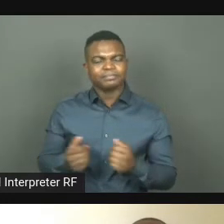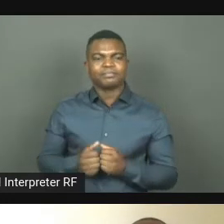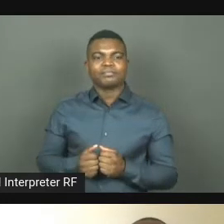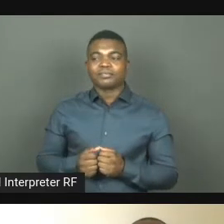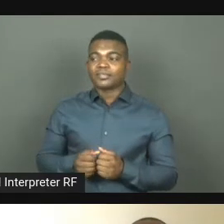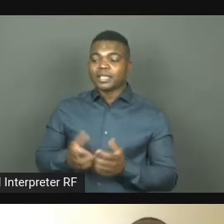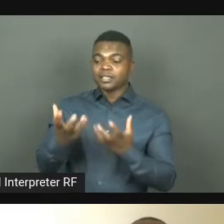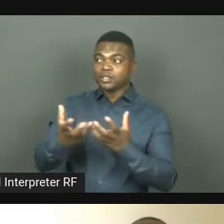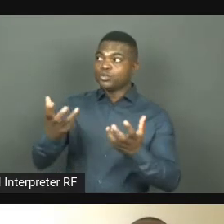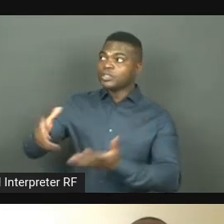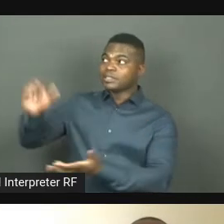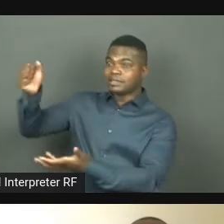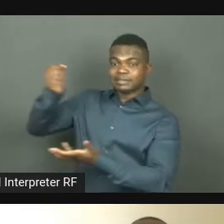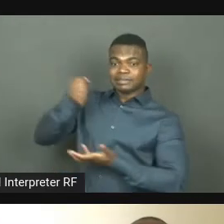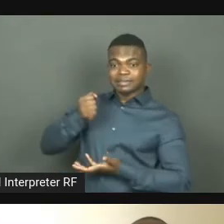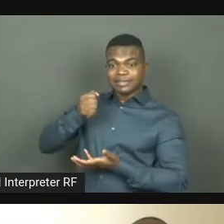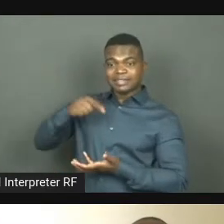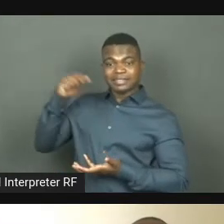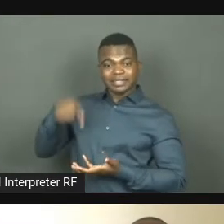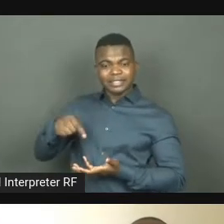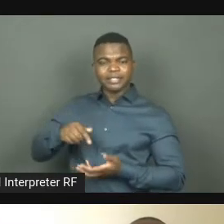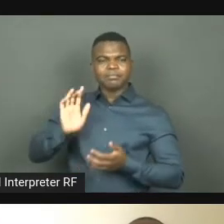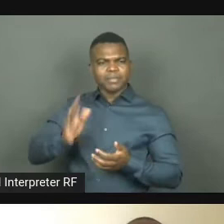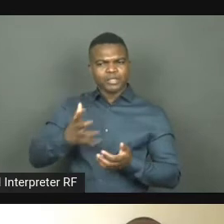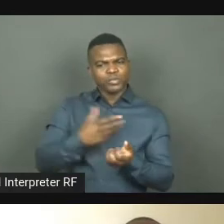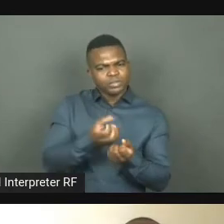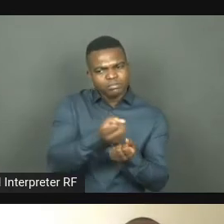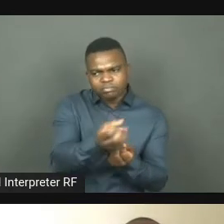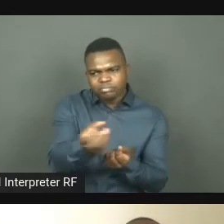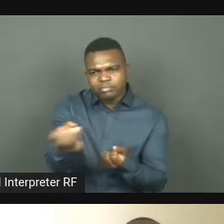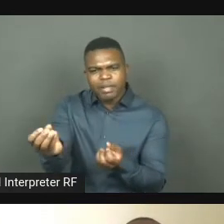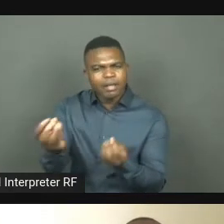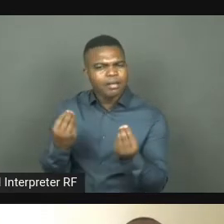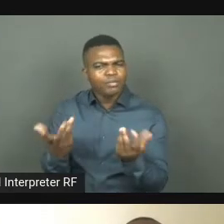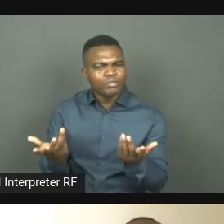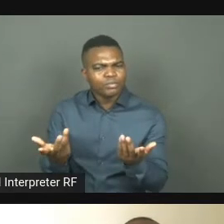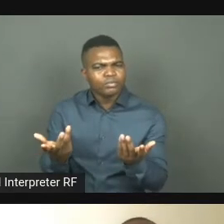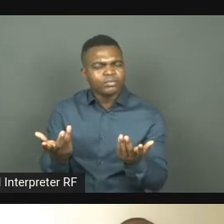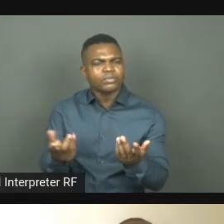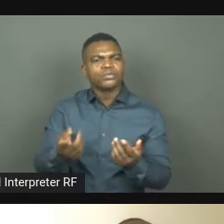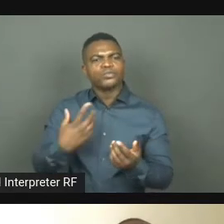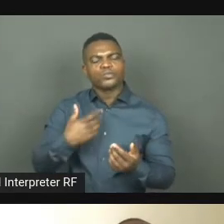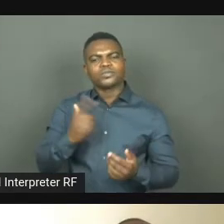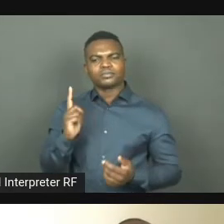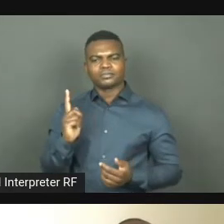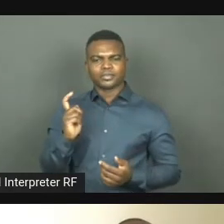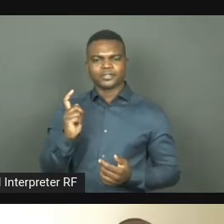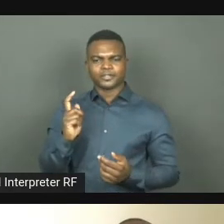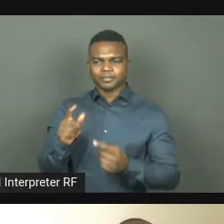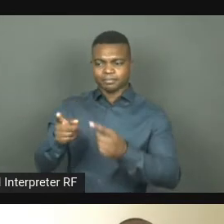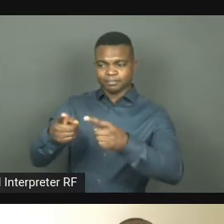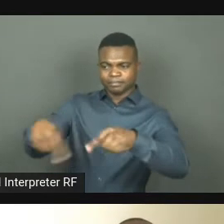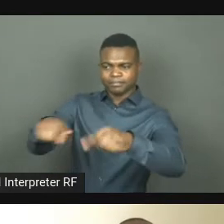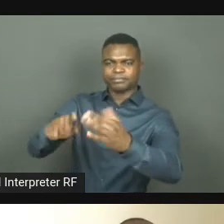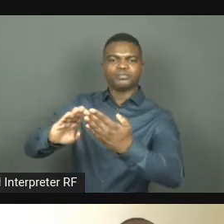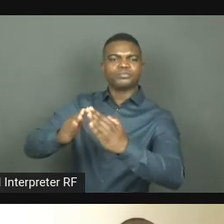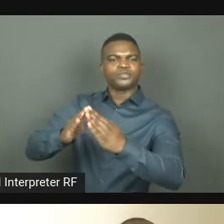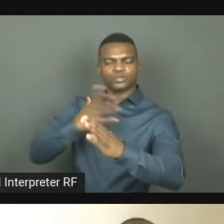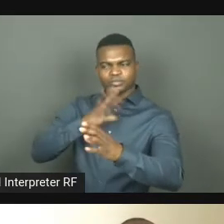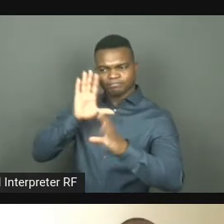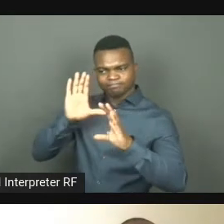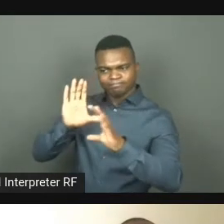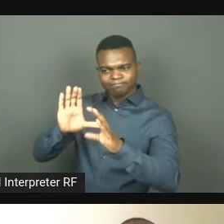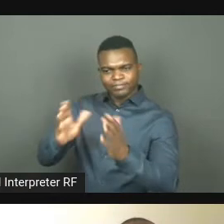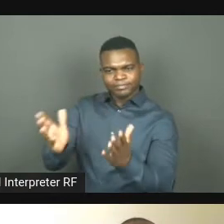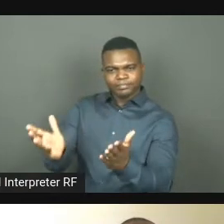and with that, I'd say that another thing that one could do is really try to use different metrics of what